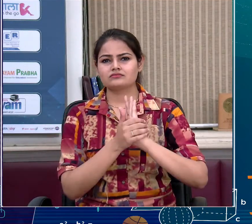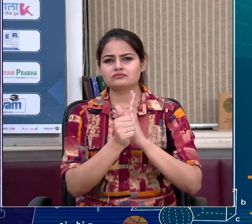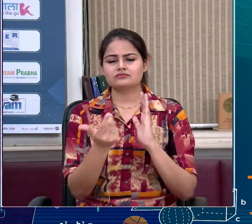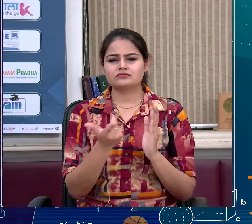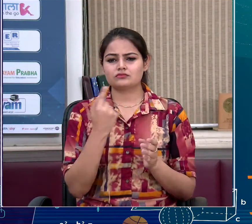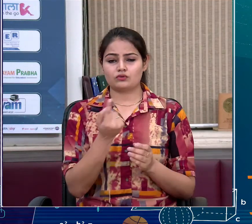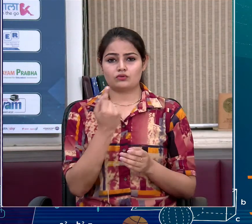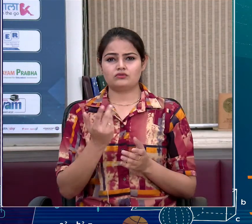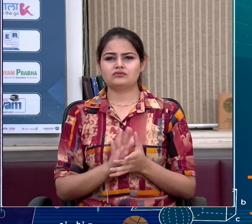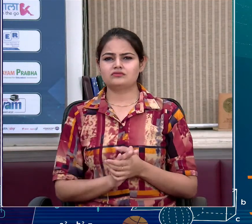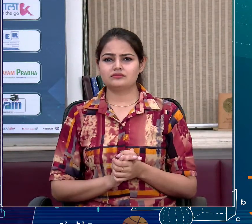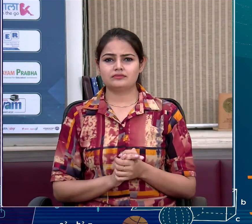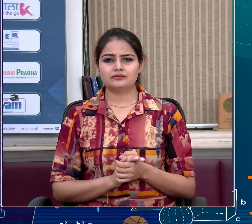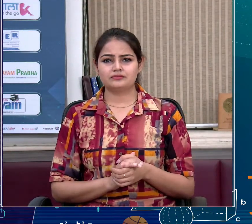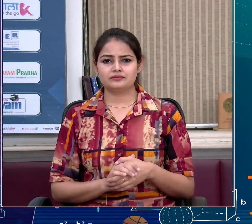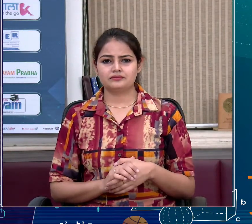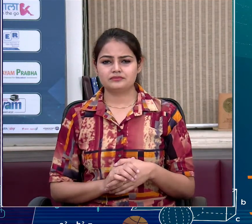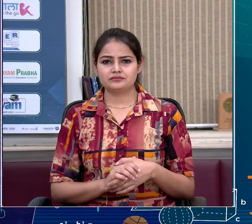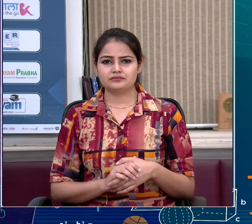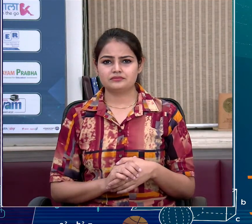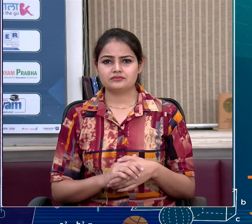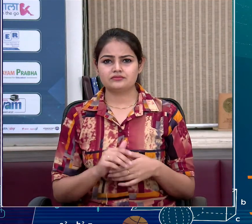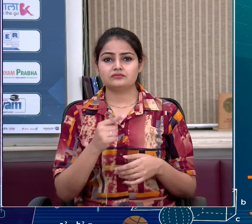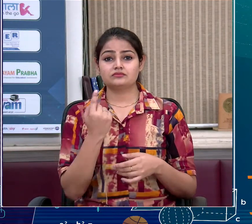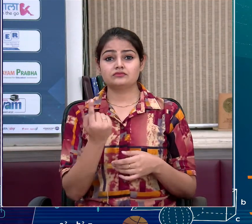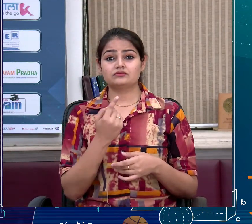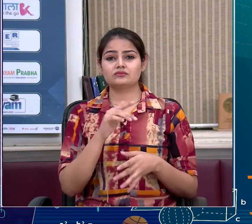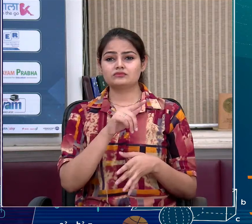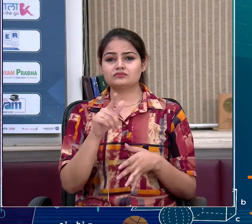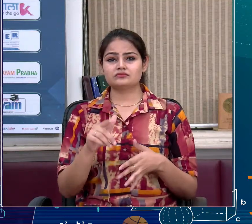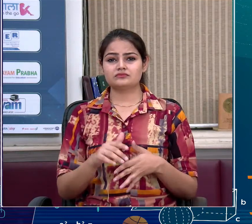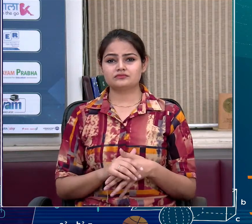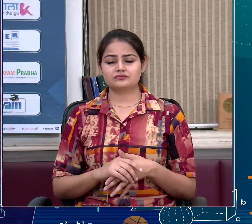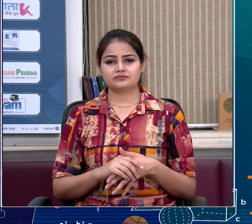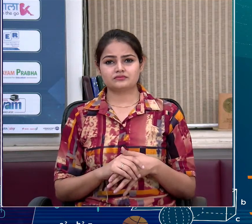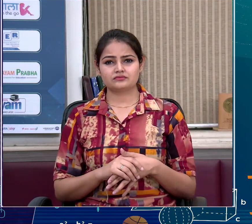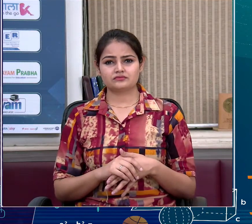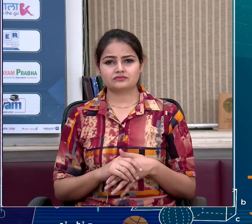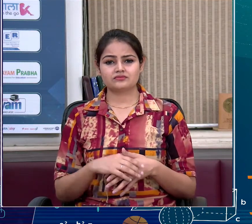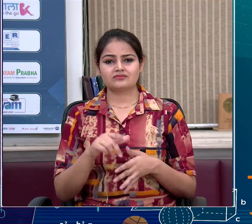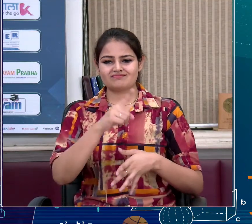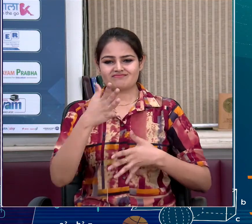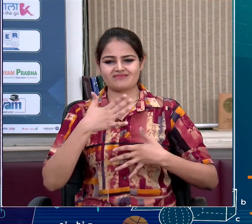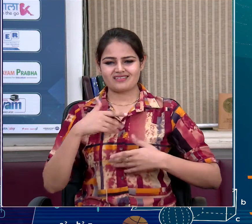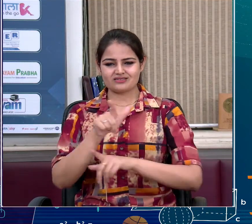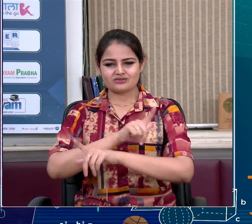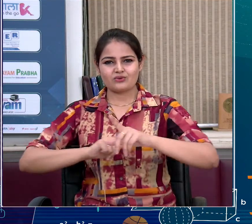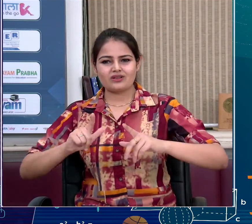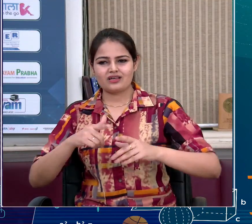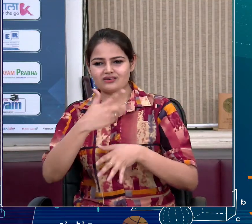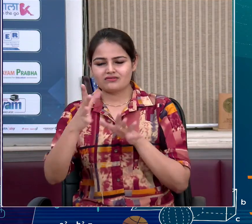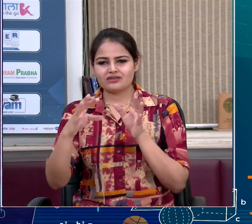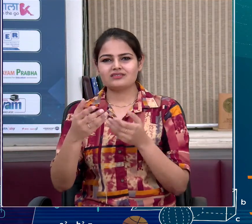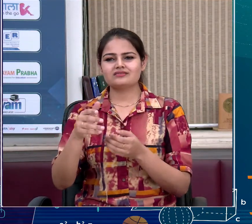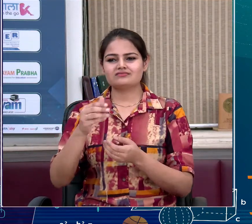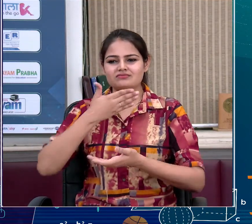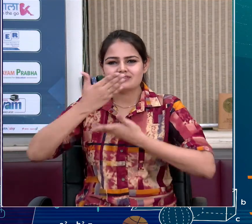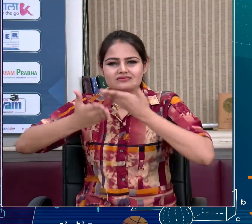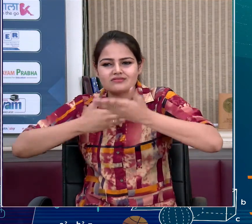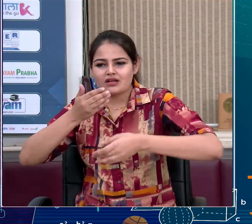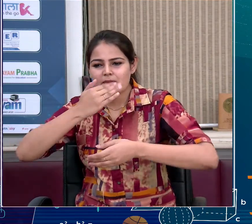about only reading. There is also very interesting ways of engaging your children into